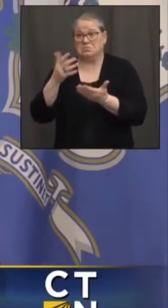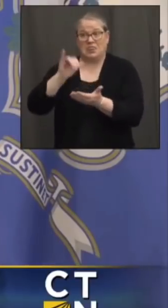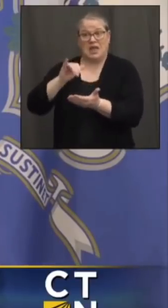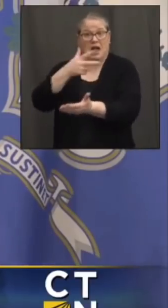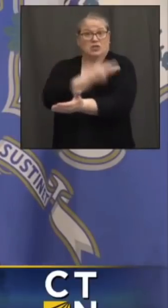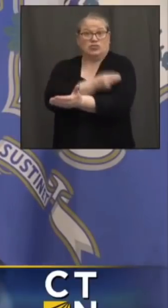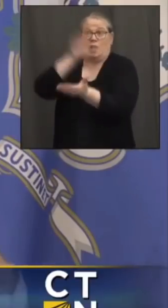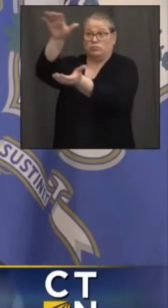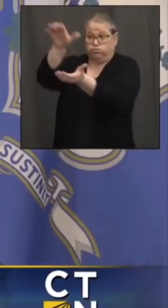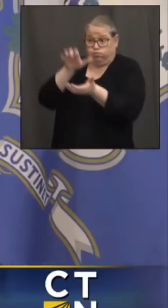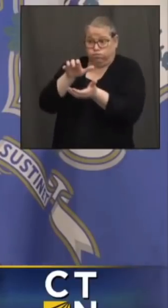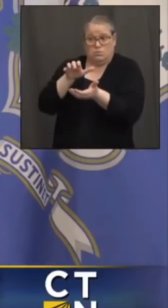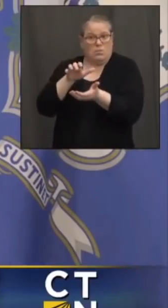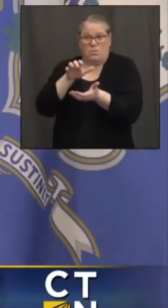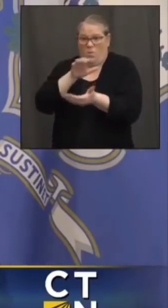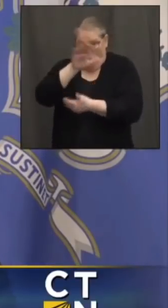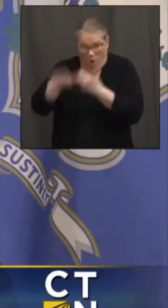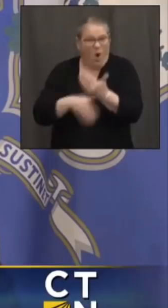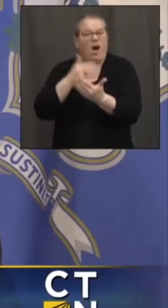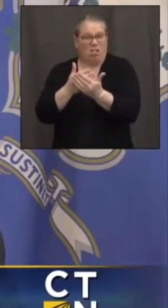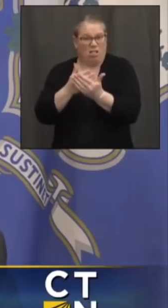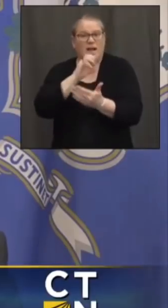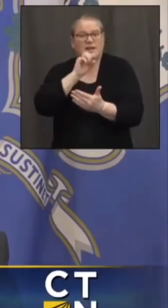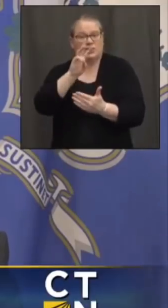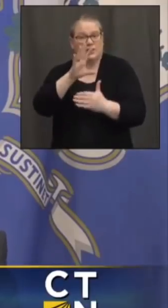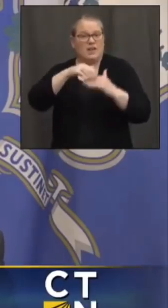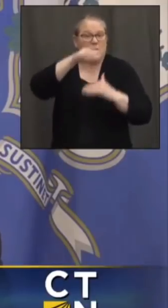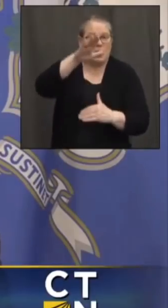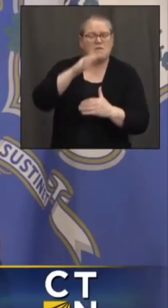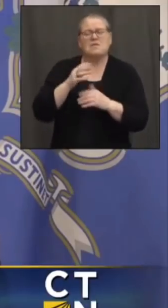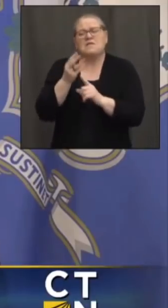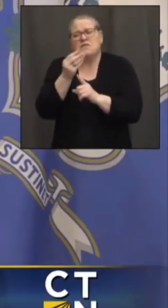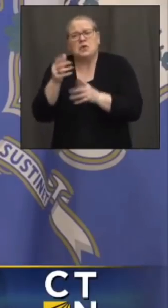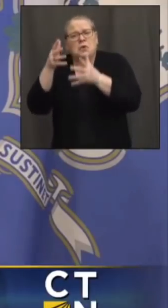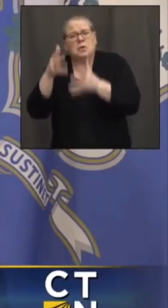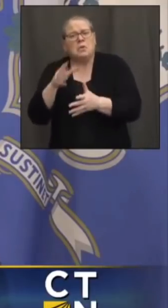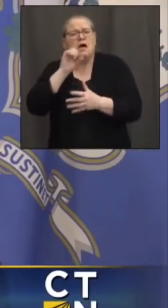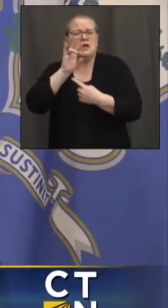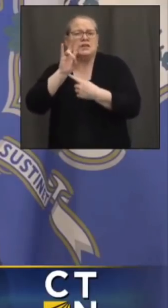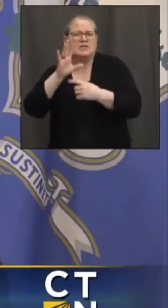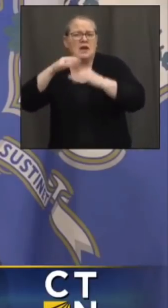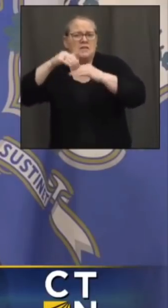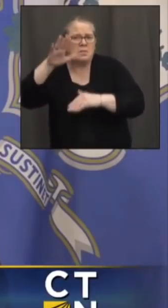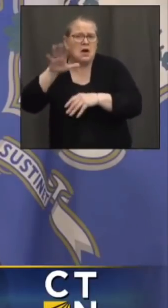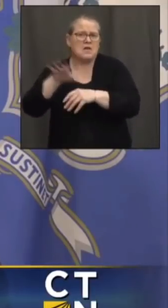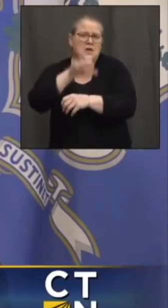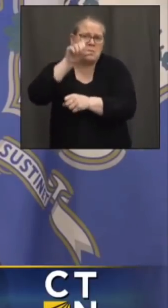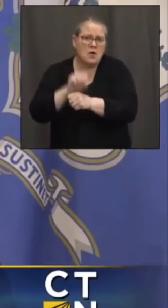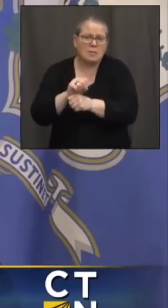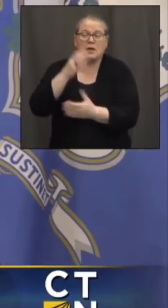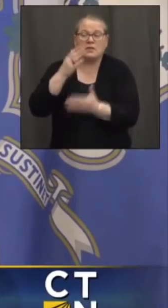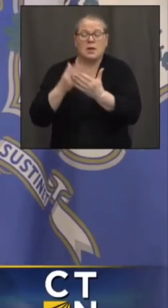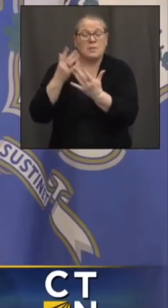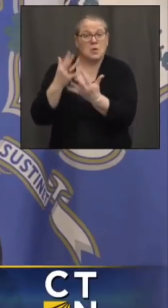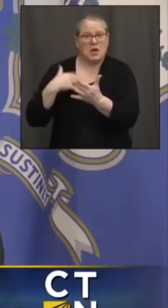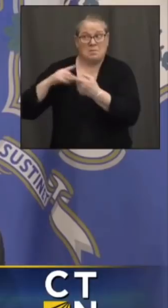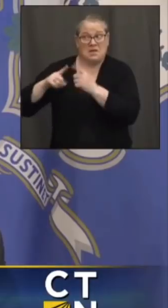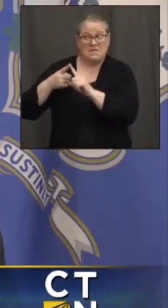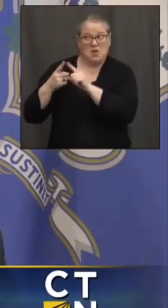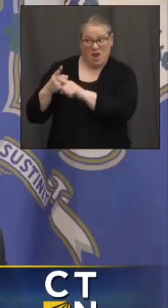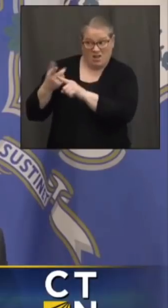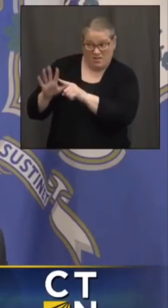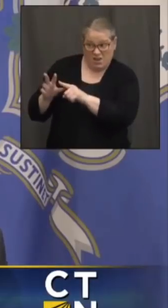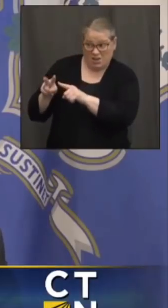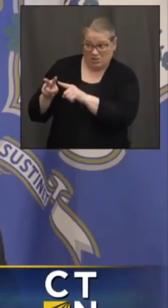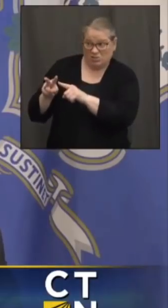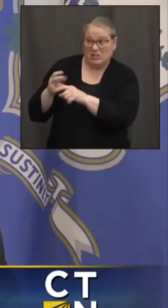probably couple of weeks of 75 and above who have some appointments. They're coming in. Maybe some of them are waiting to see their friends get the vaccine. They'll come in.